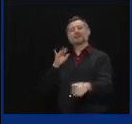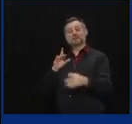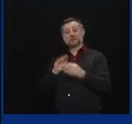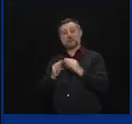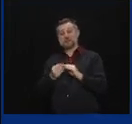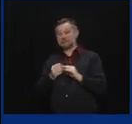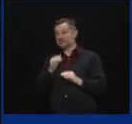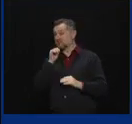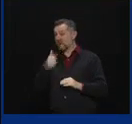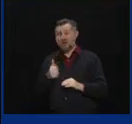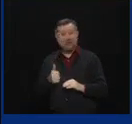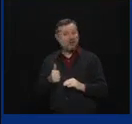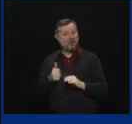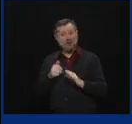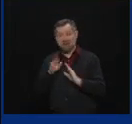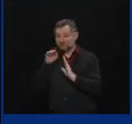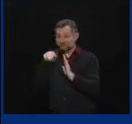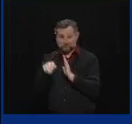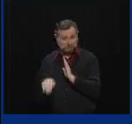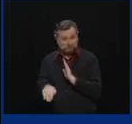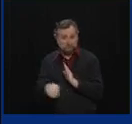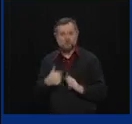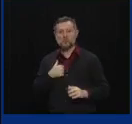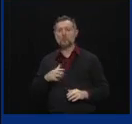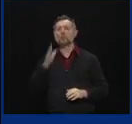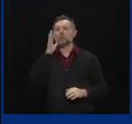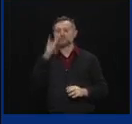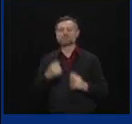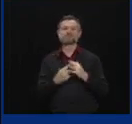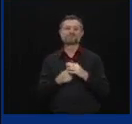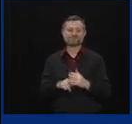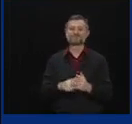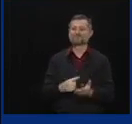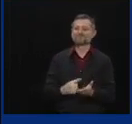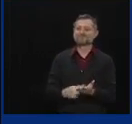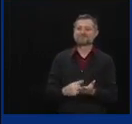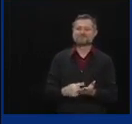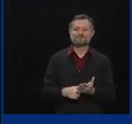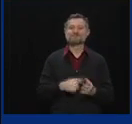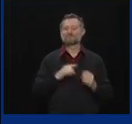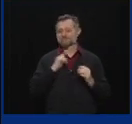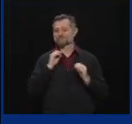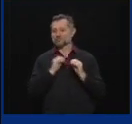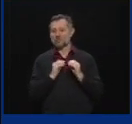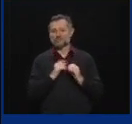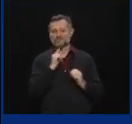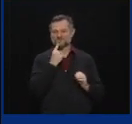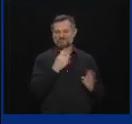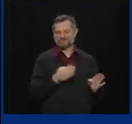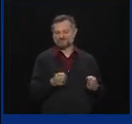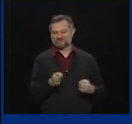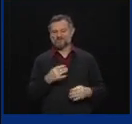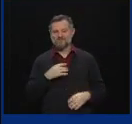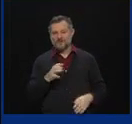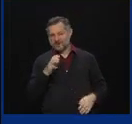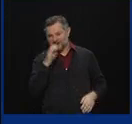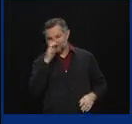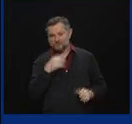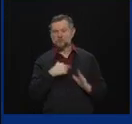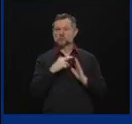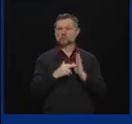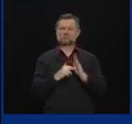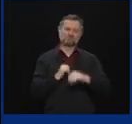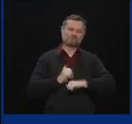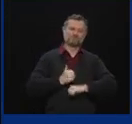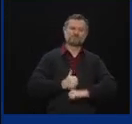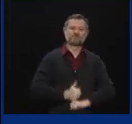downward trend, we're going to have to talk about larger protocols, which we all know are available to us. They're all available to us. So this